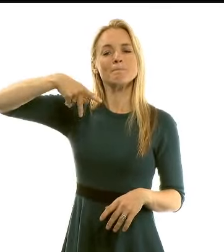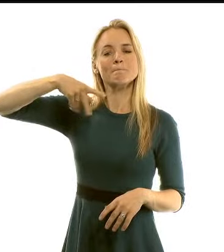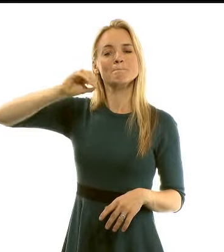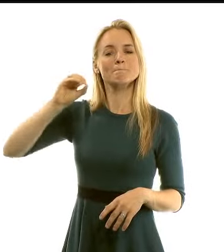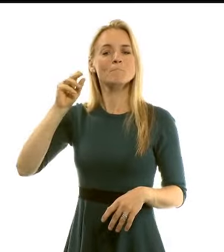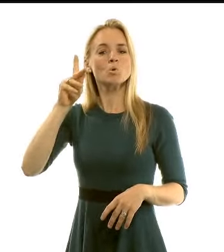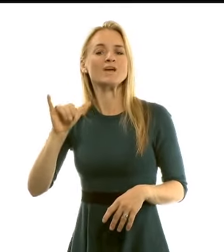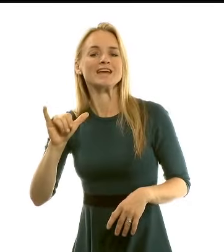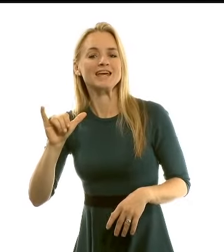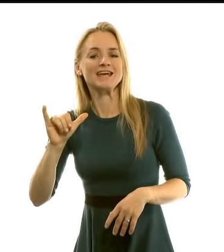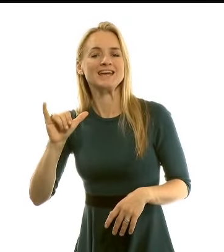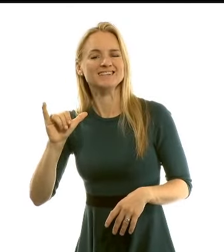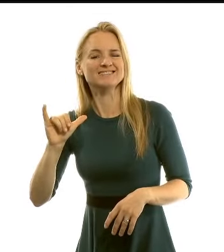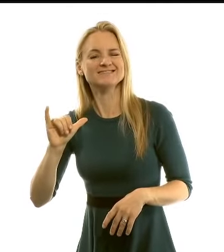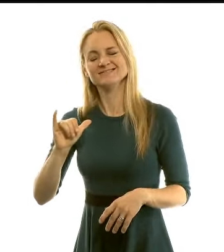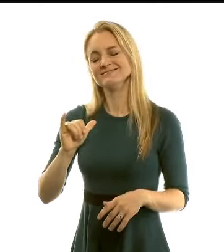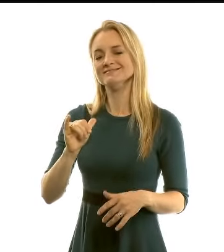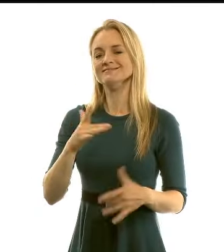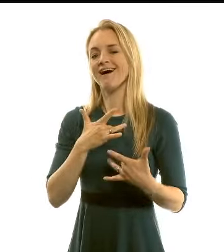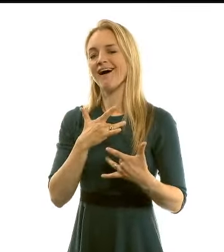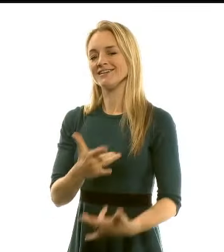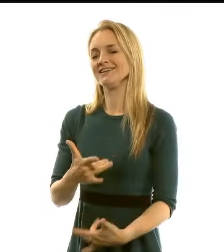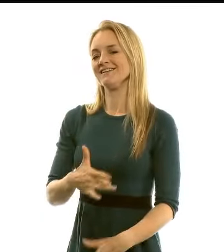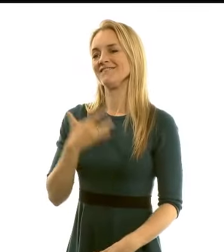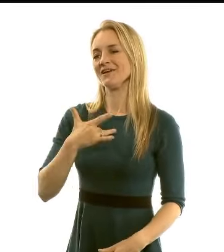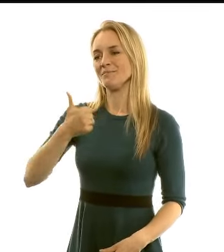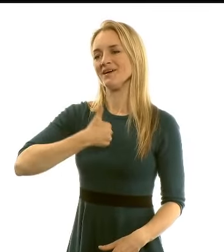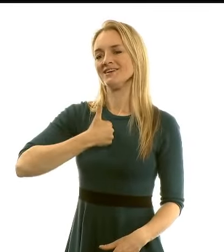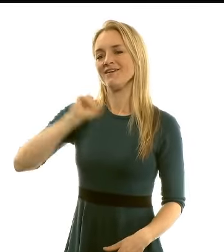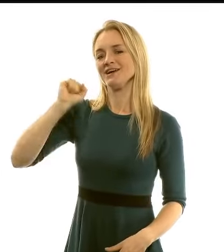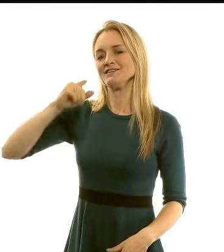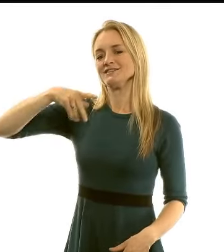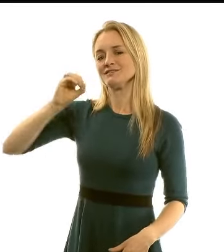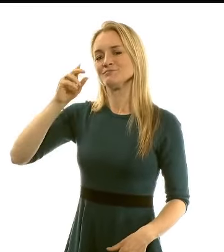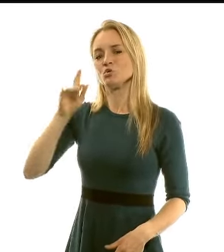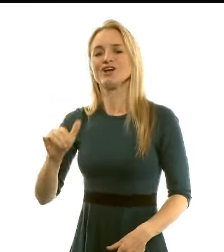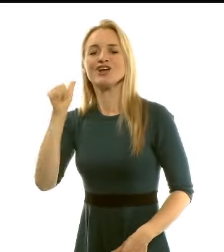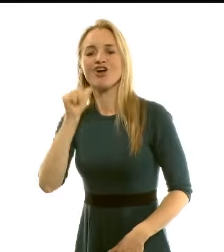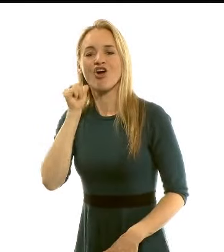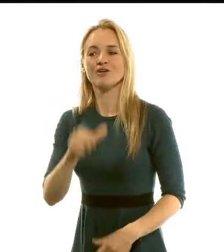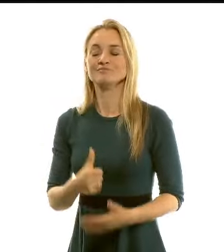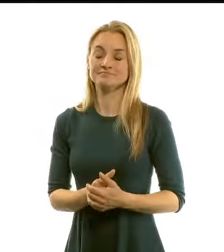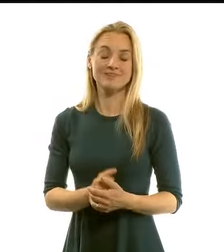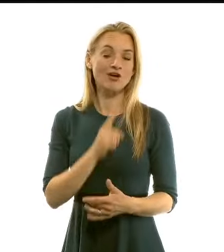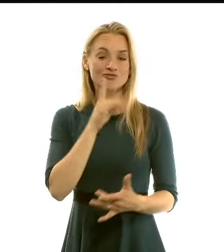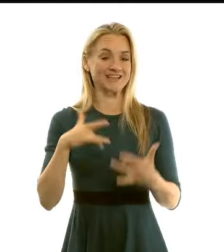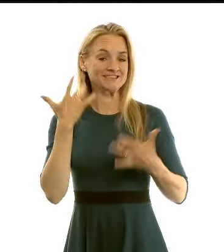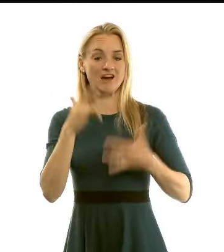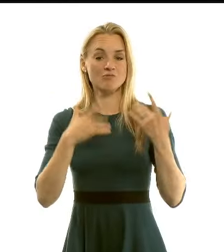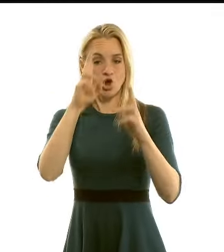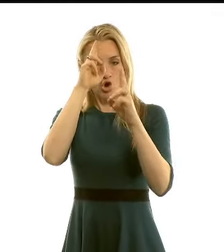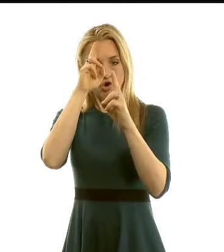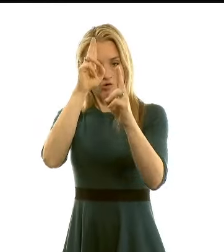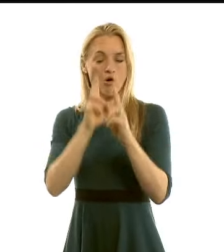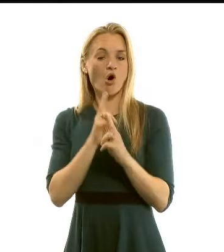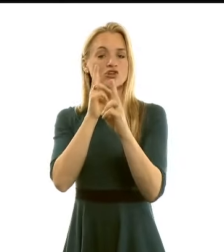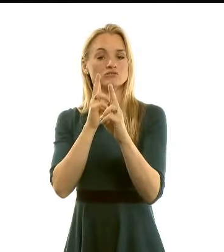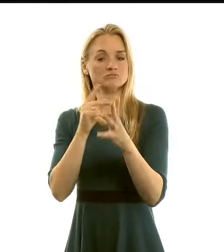scary, super honored to be involved with this. Yeah, we've had all the feels today.